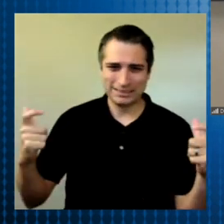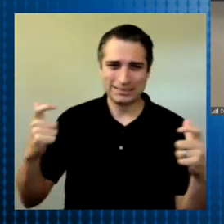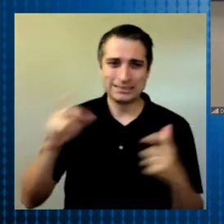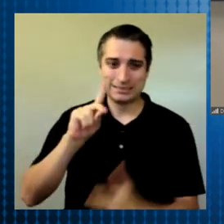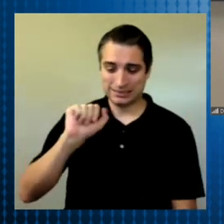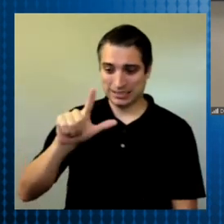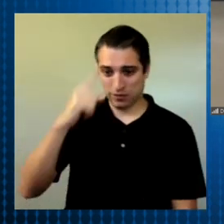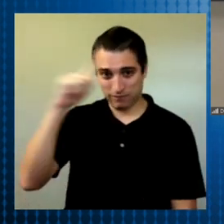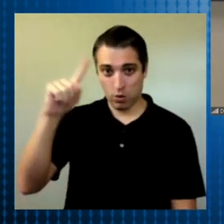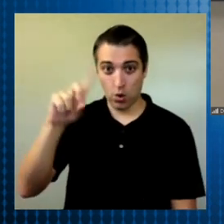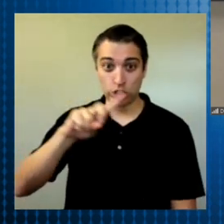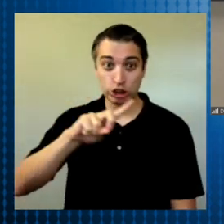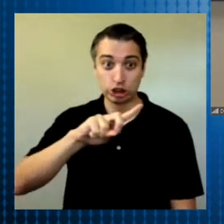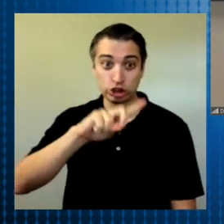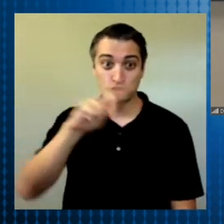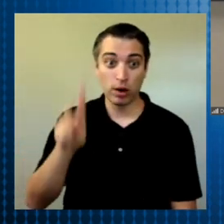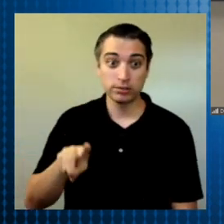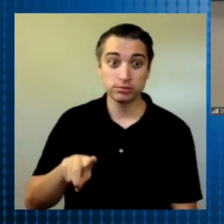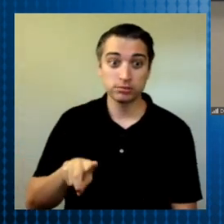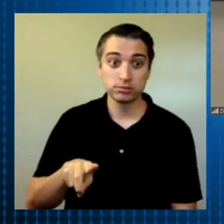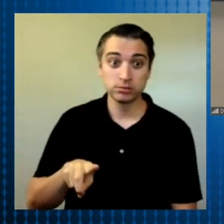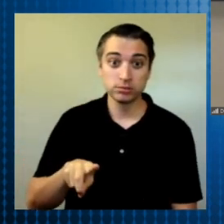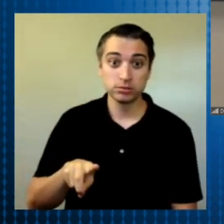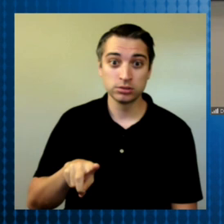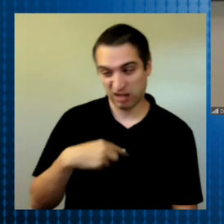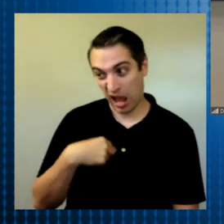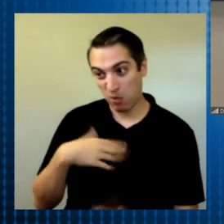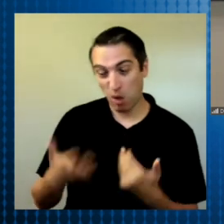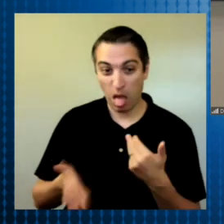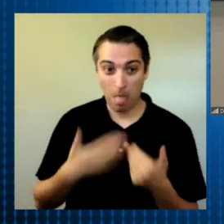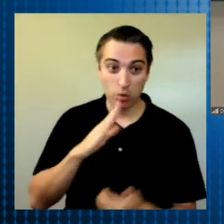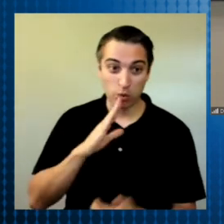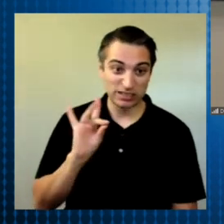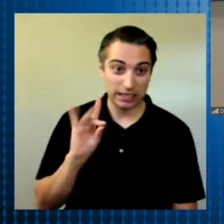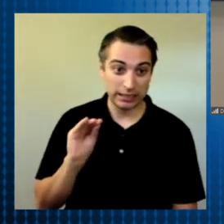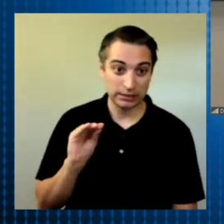And I'm almost 80 years old. I'm working on the biggest deal of my life.